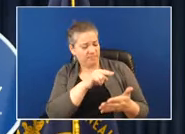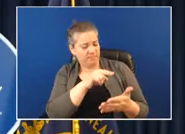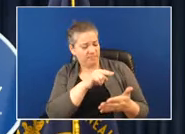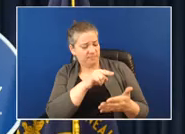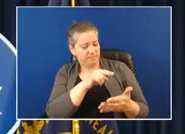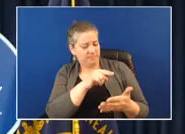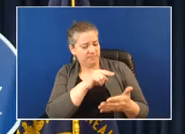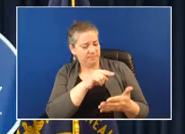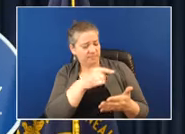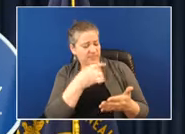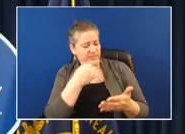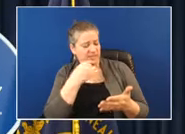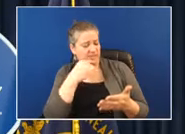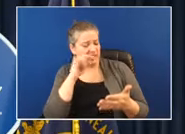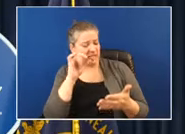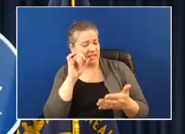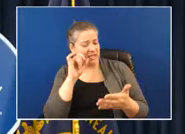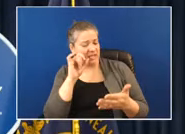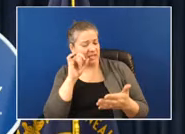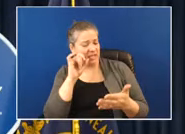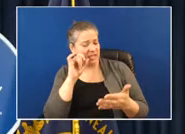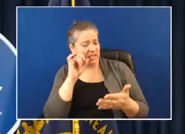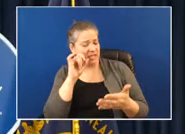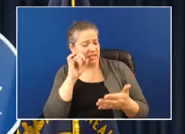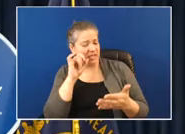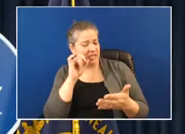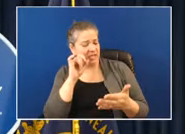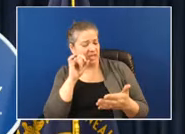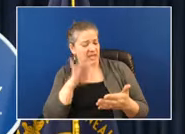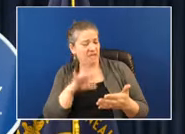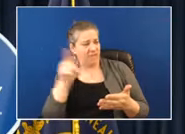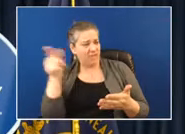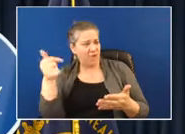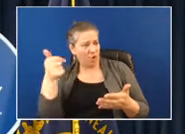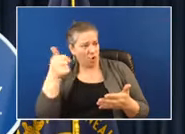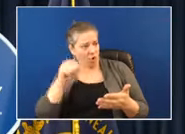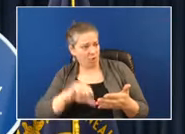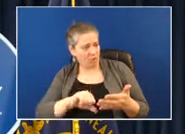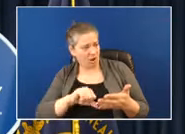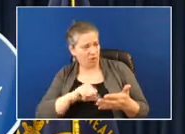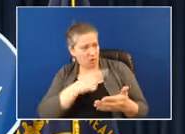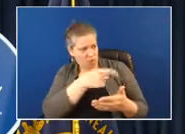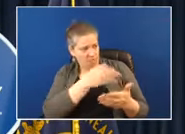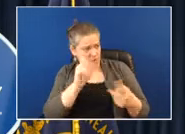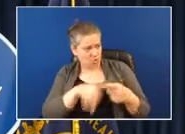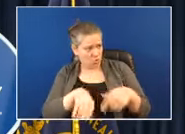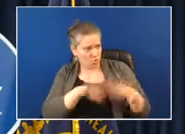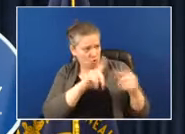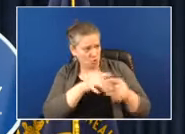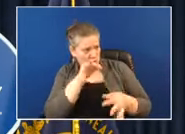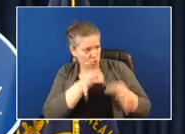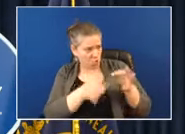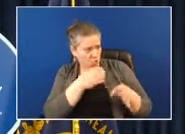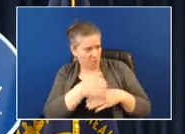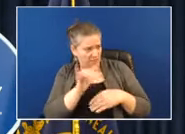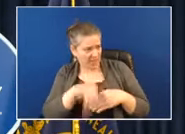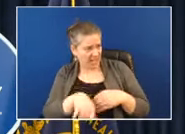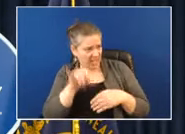if Republicans do override it, that you plan to take it to court? I know you touched on HB 9 a little bit.